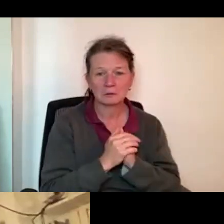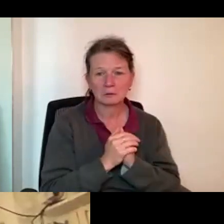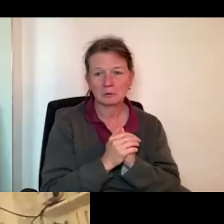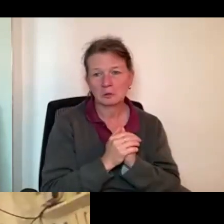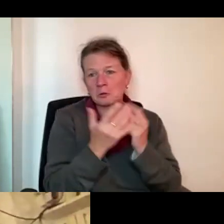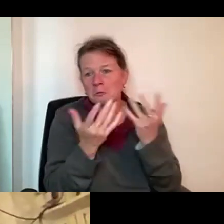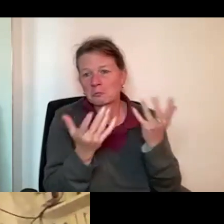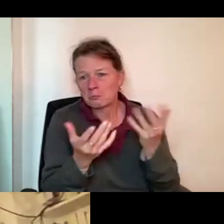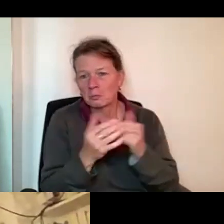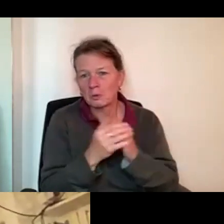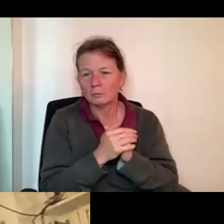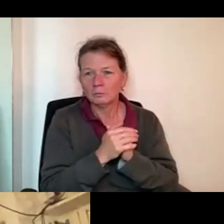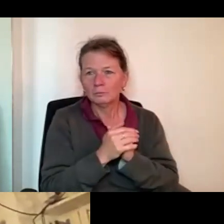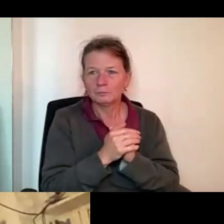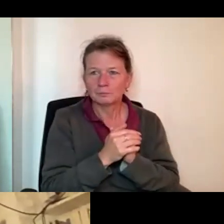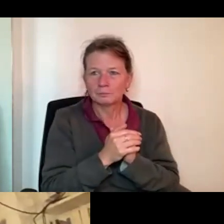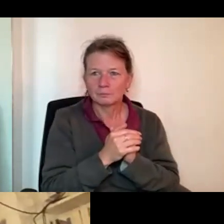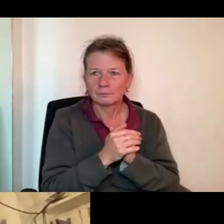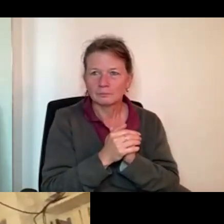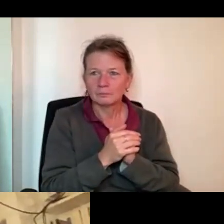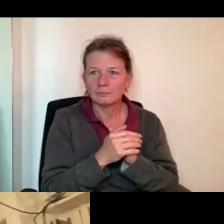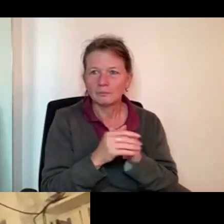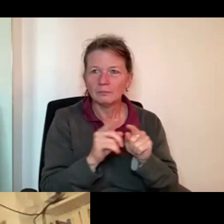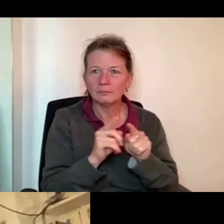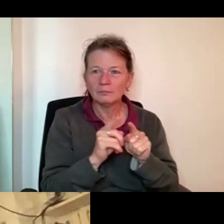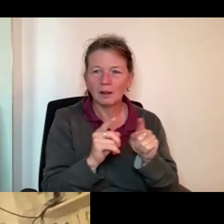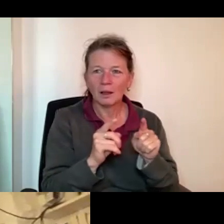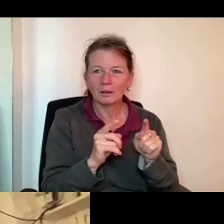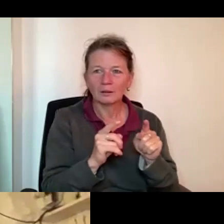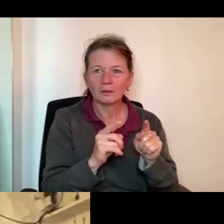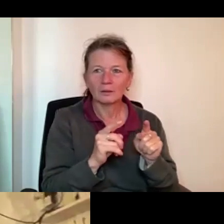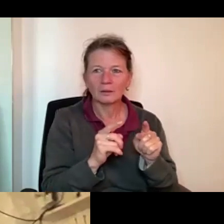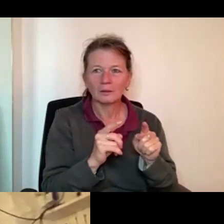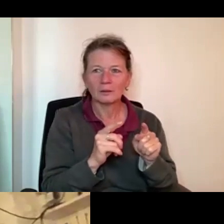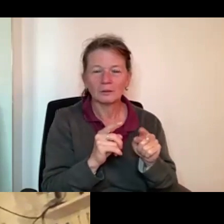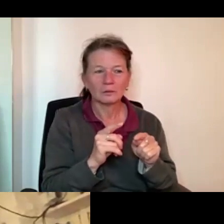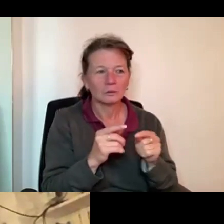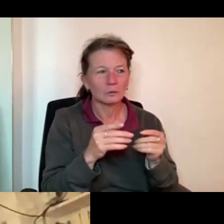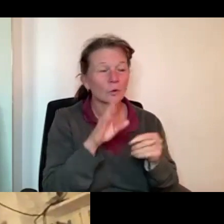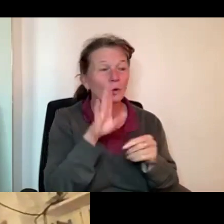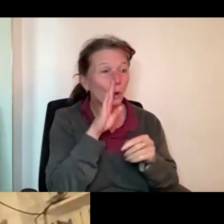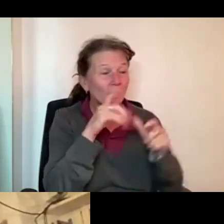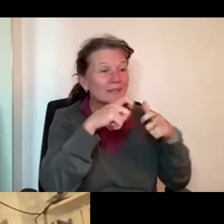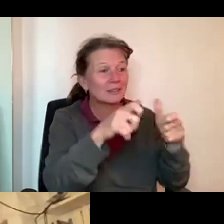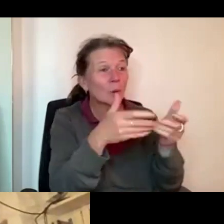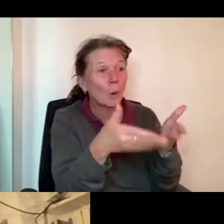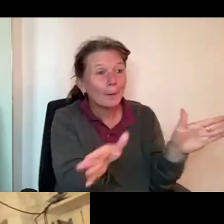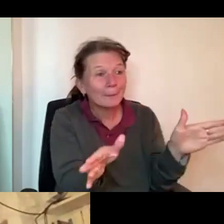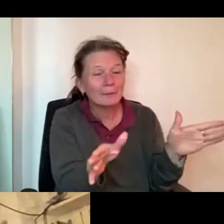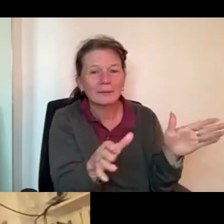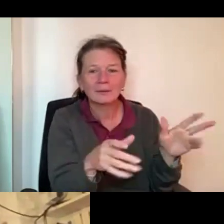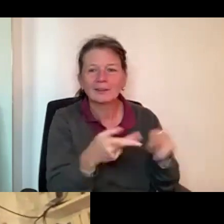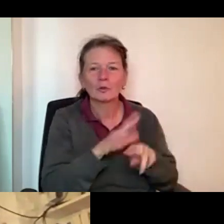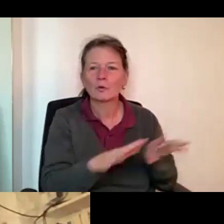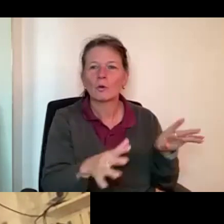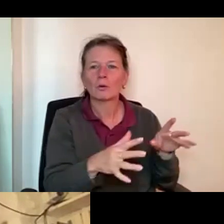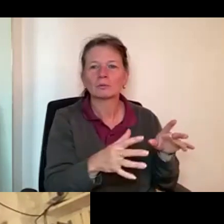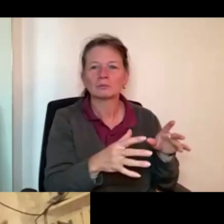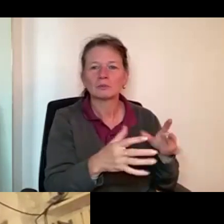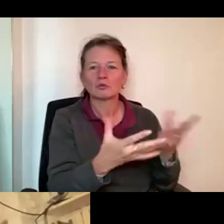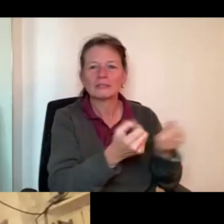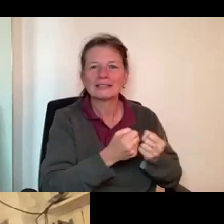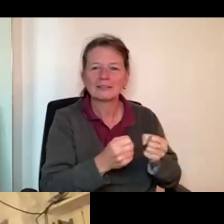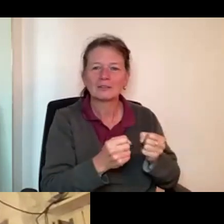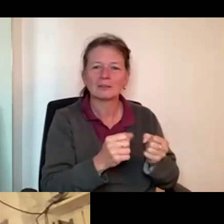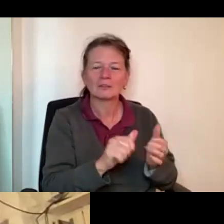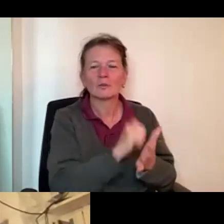calls before. But is there like a process whilst the call is still open, if you're not getting the applications that you're looking for, are there things that